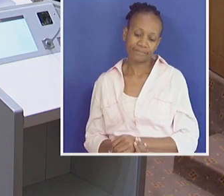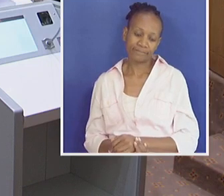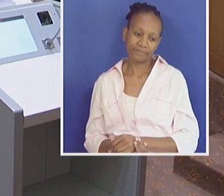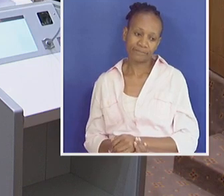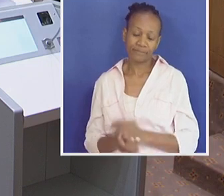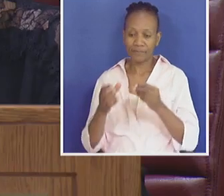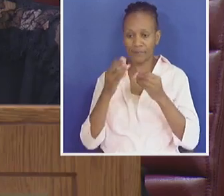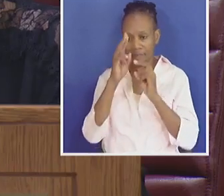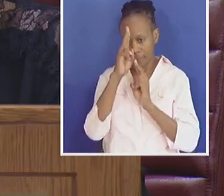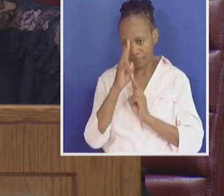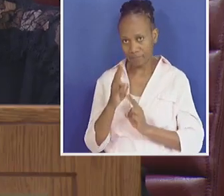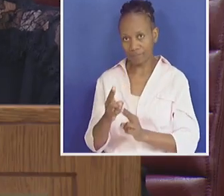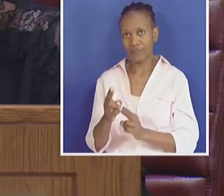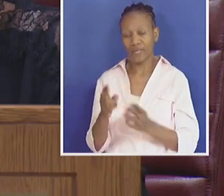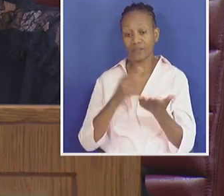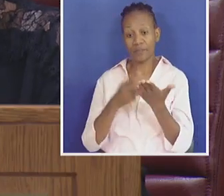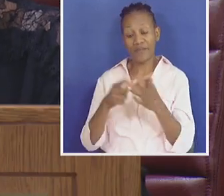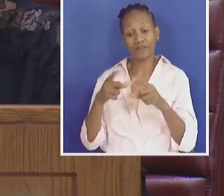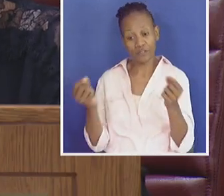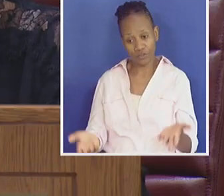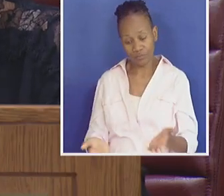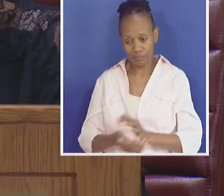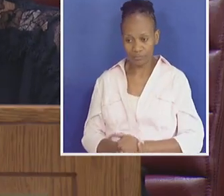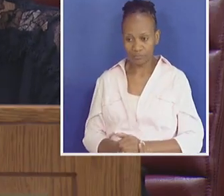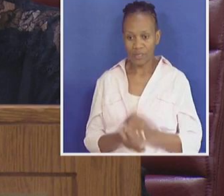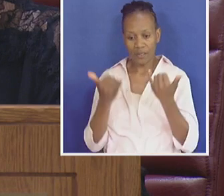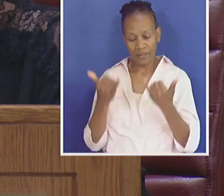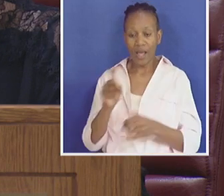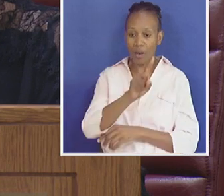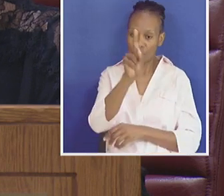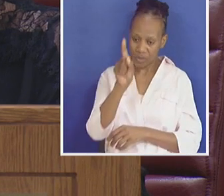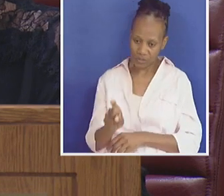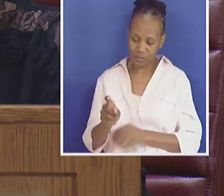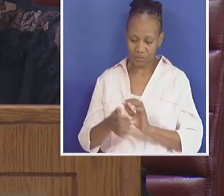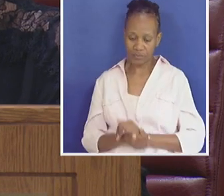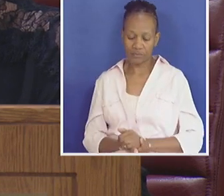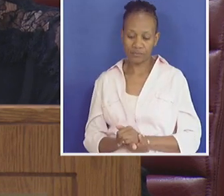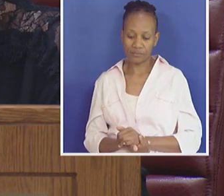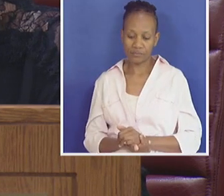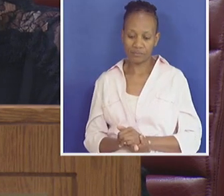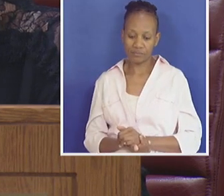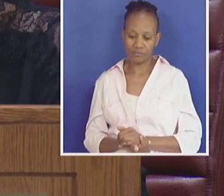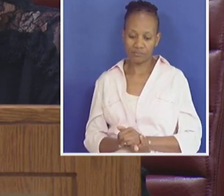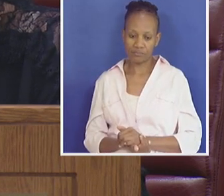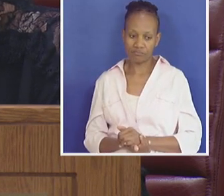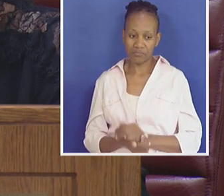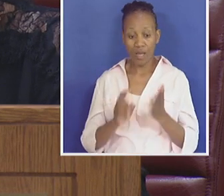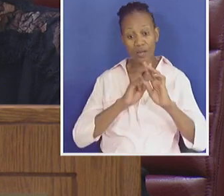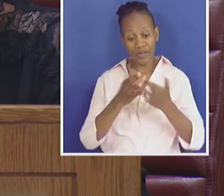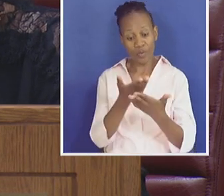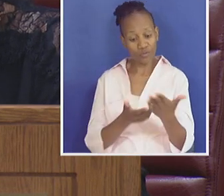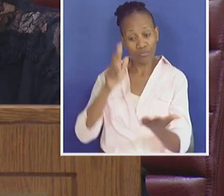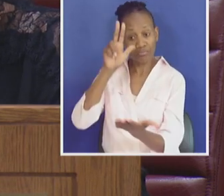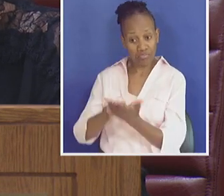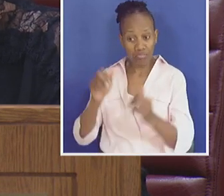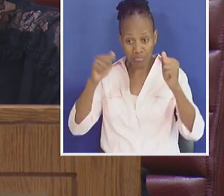Honorable members, that concludes the debate. I shall now put the question, and the question is that this report be agreed